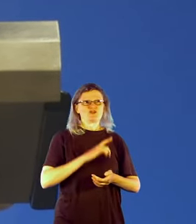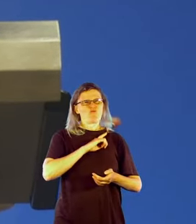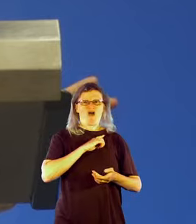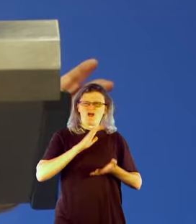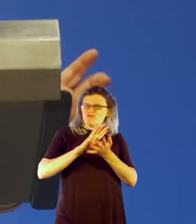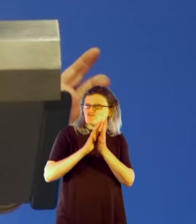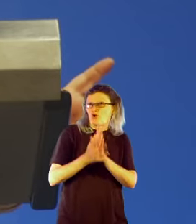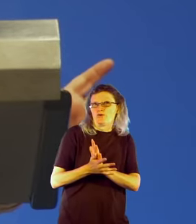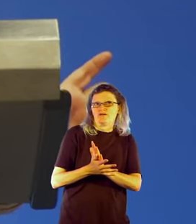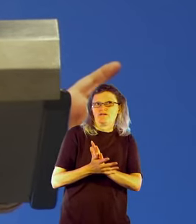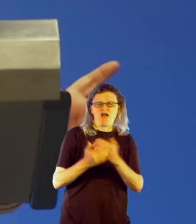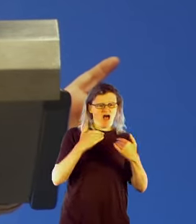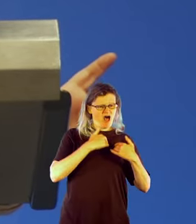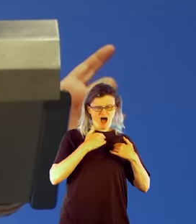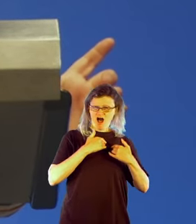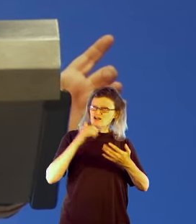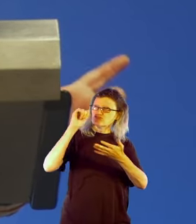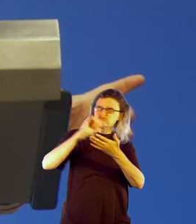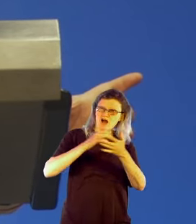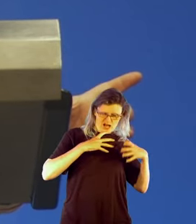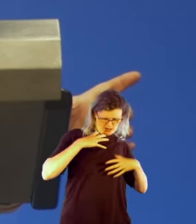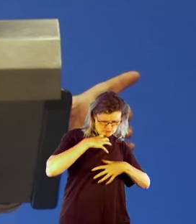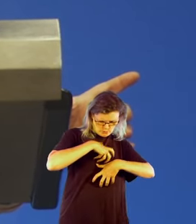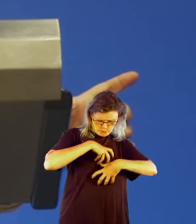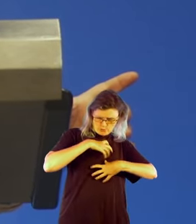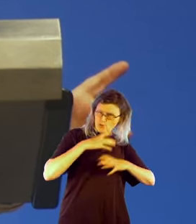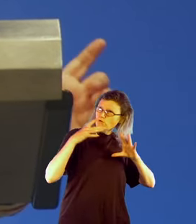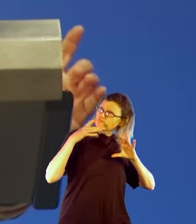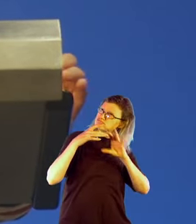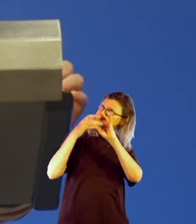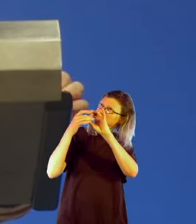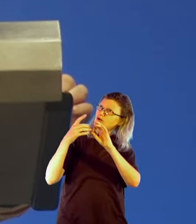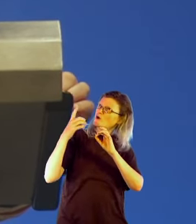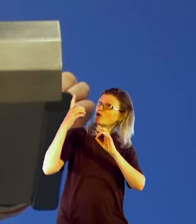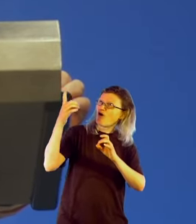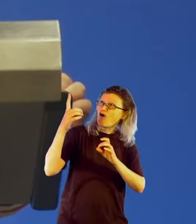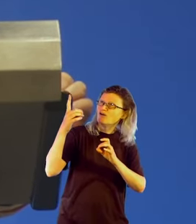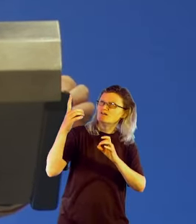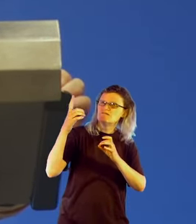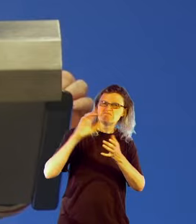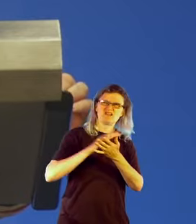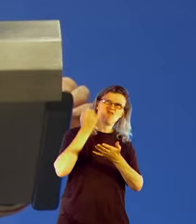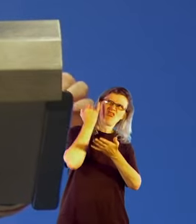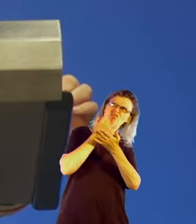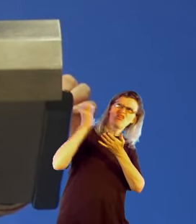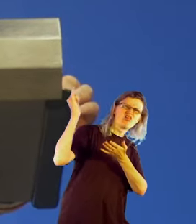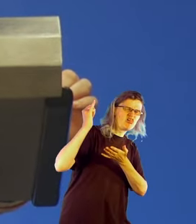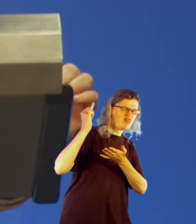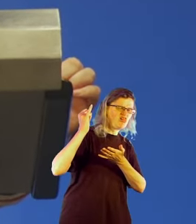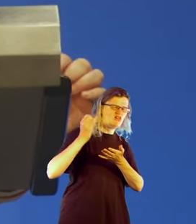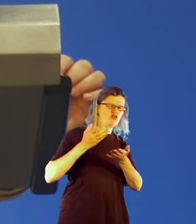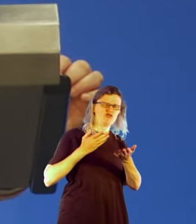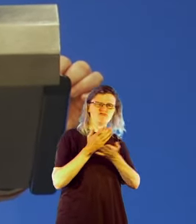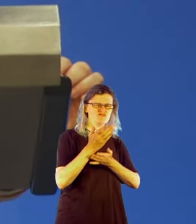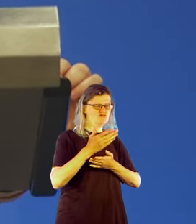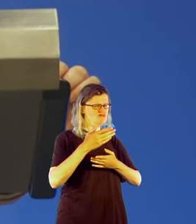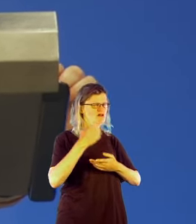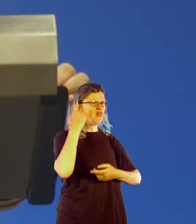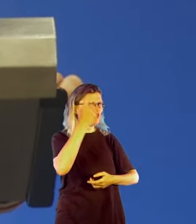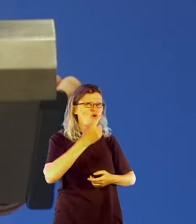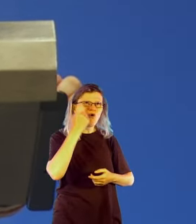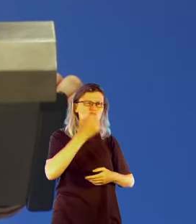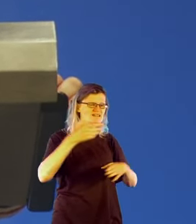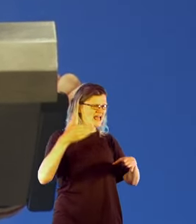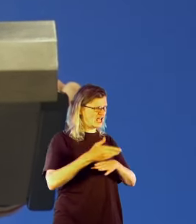Because we do not have our hearts rightly oriented to God, we disobey him in all that we do and say and think.